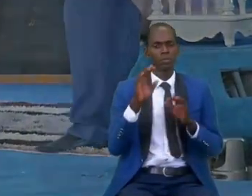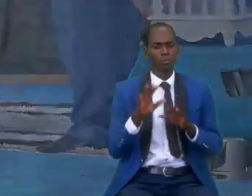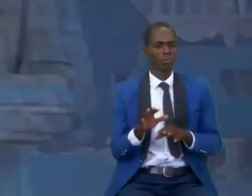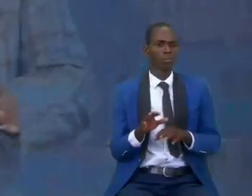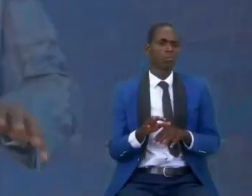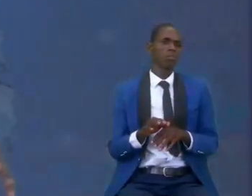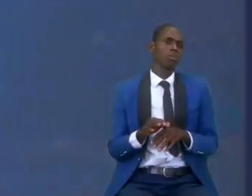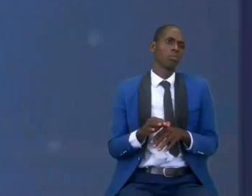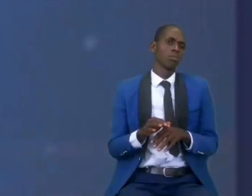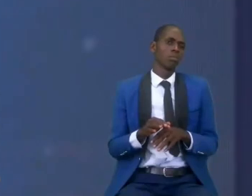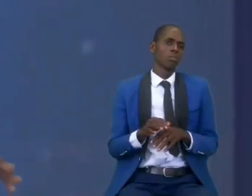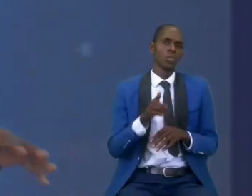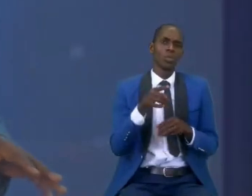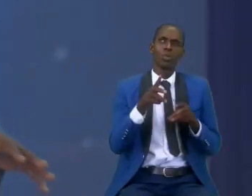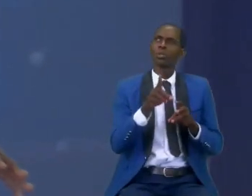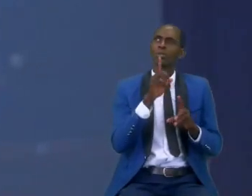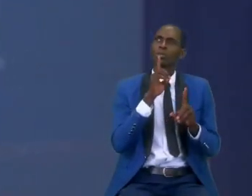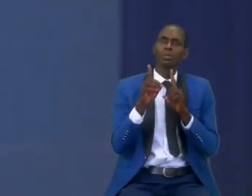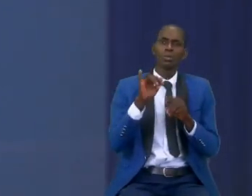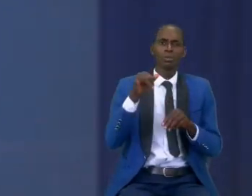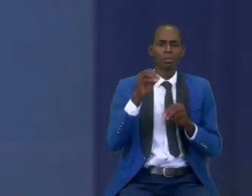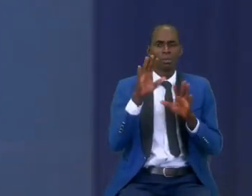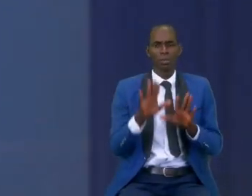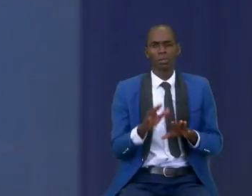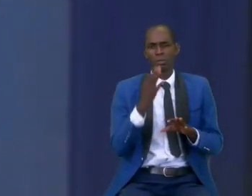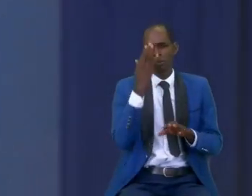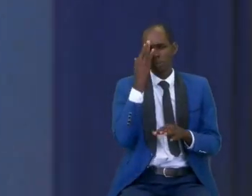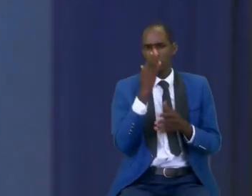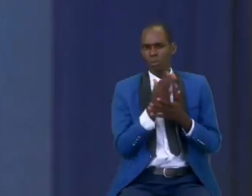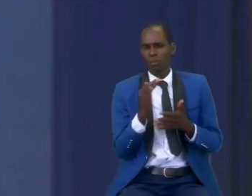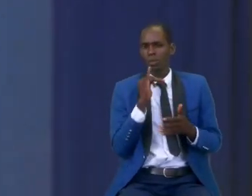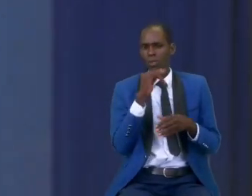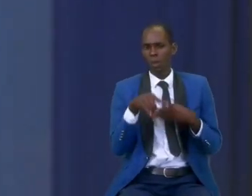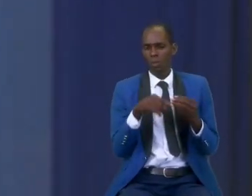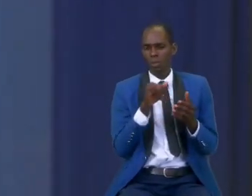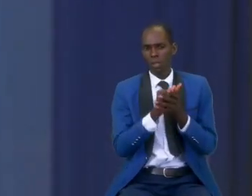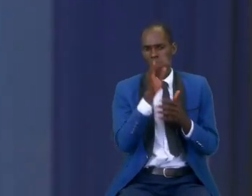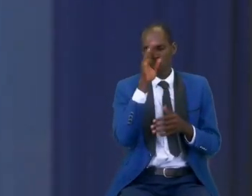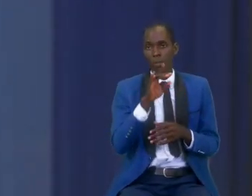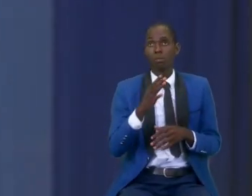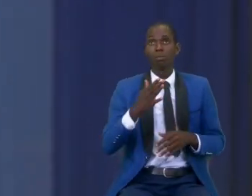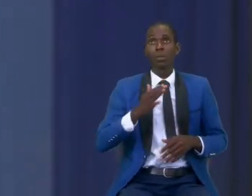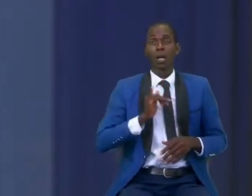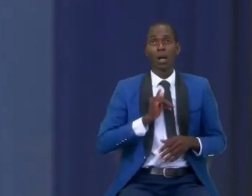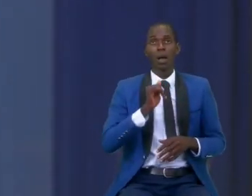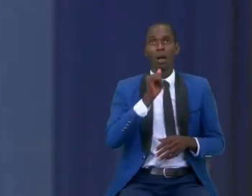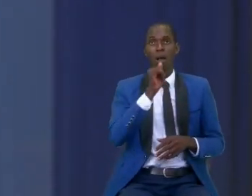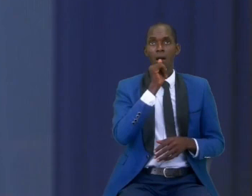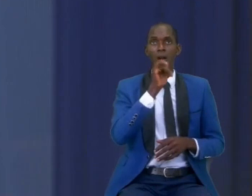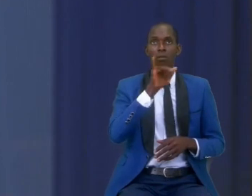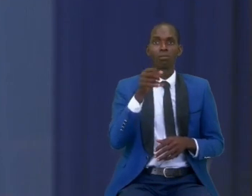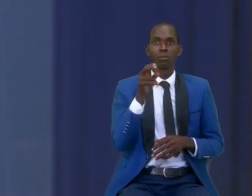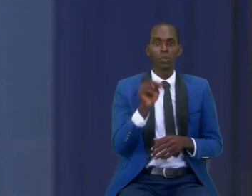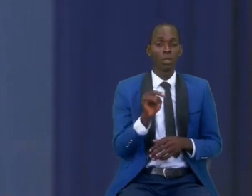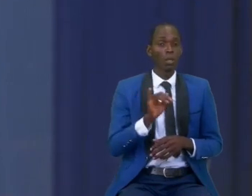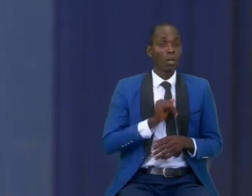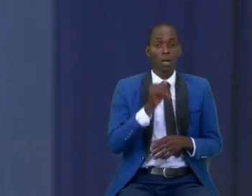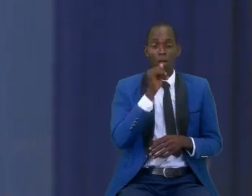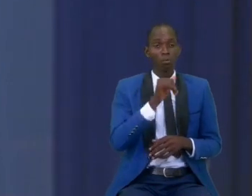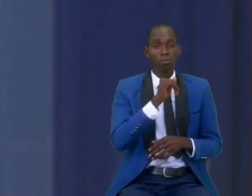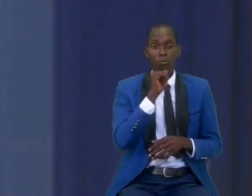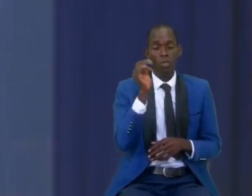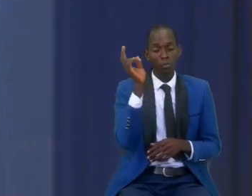was coming. And he said, I am John. I'm no dummy. I'm not stupid. I'm